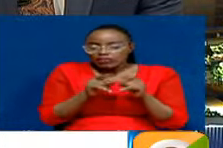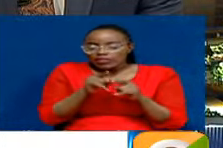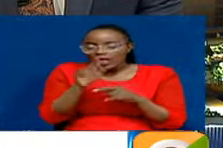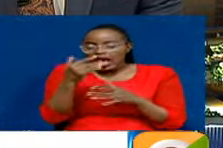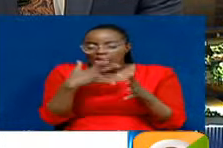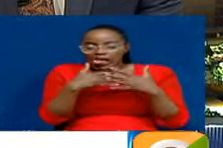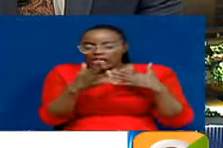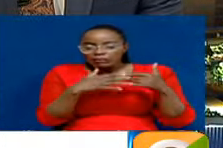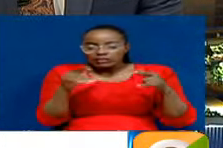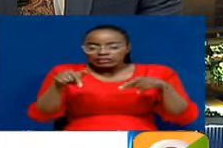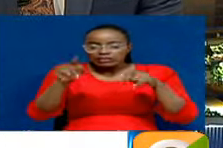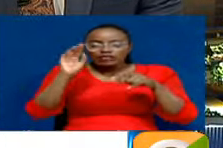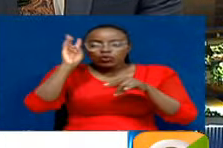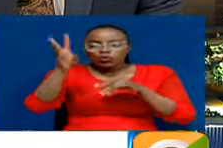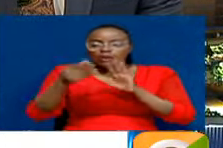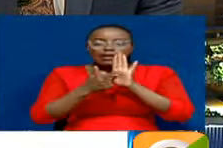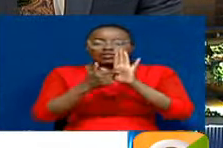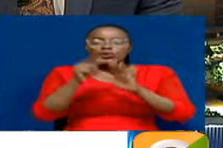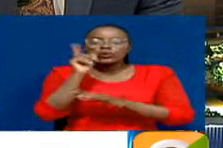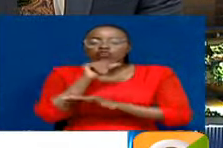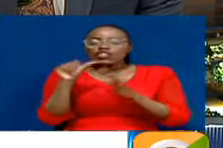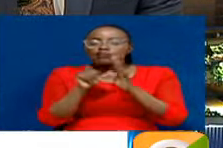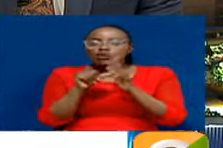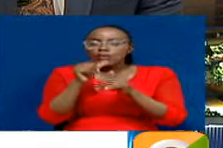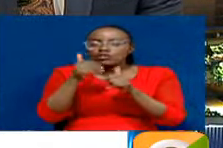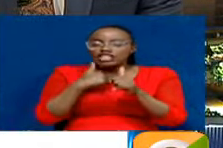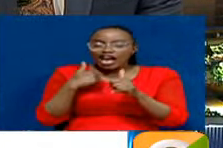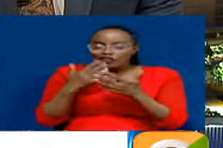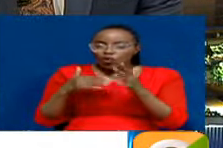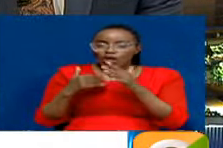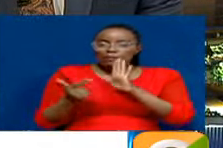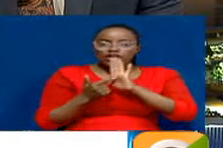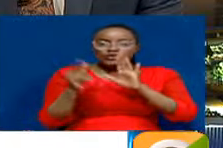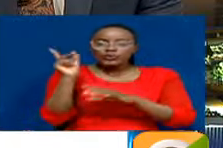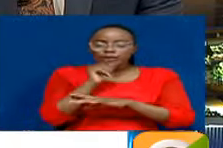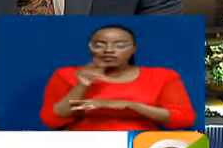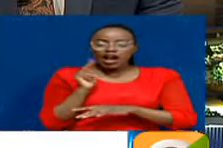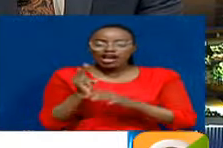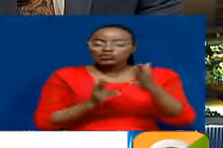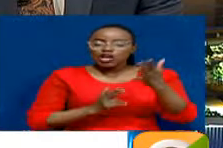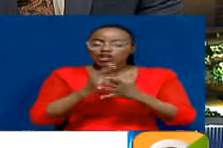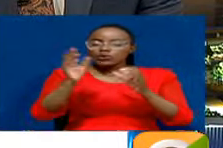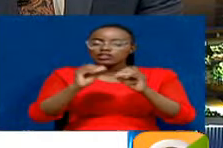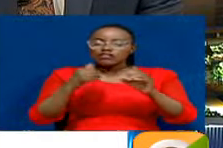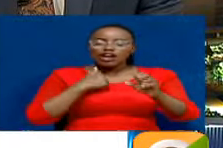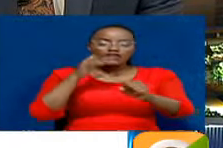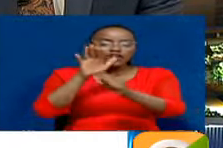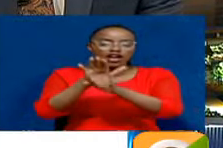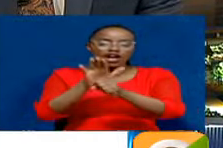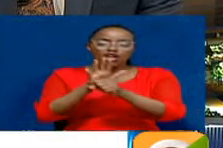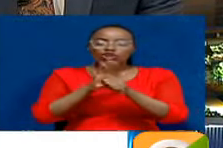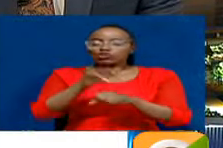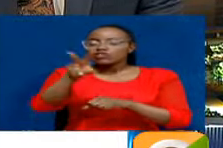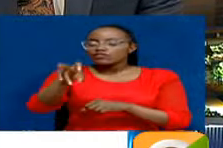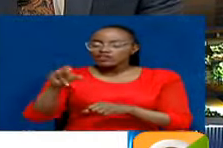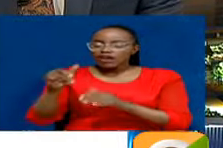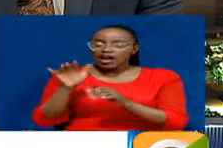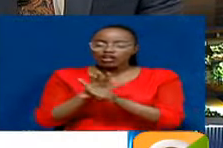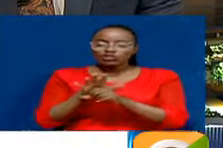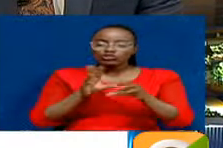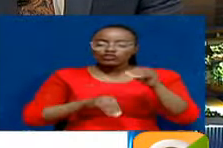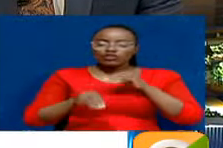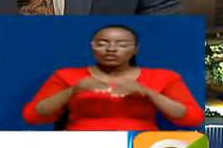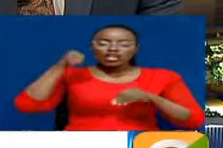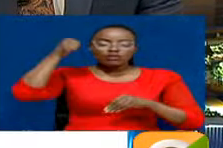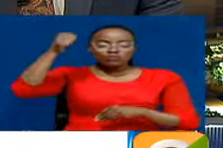shells will be uncovered. The problem in Kenya is that we are dishonest and we have a lot of thievery, a lot of corruption